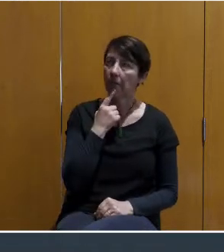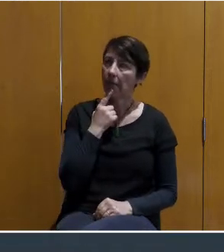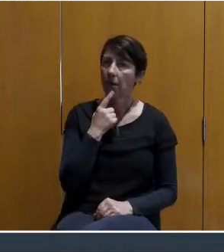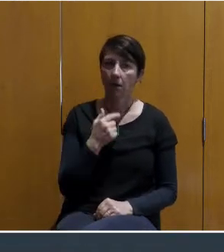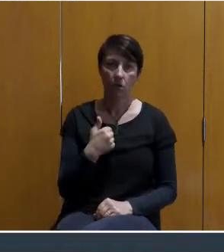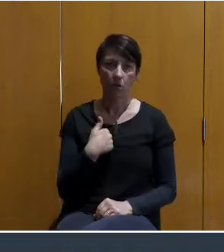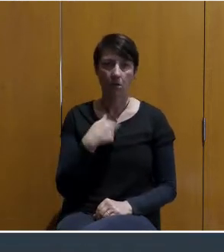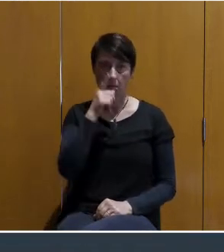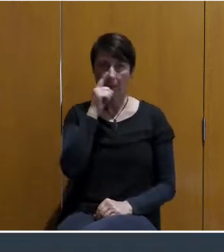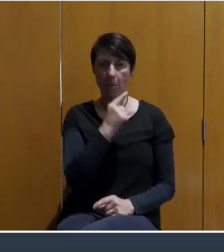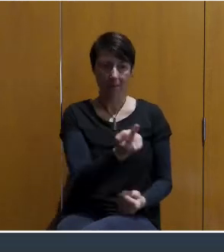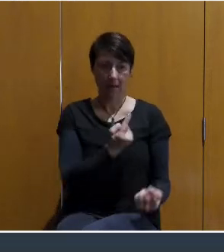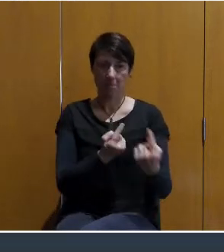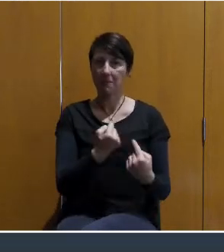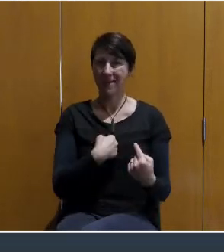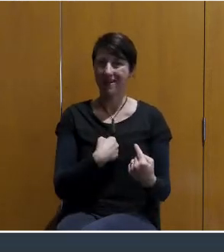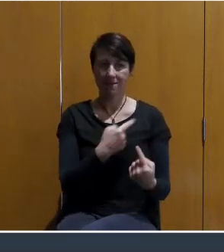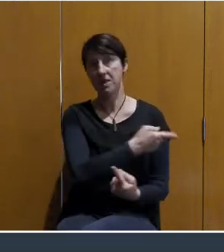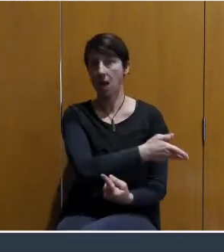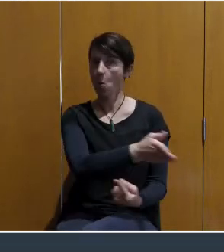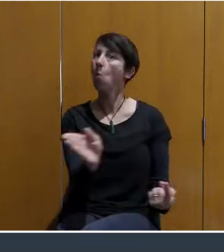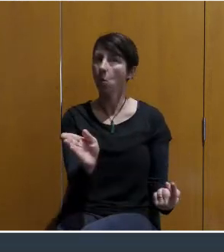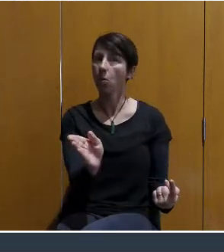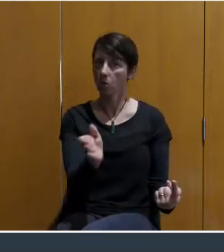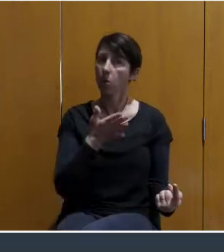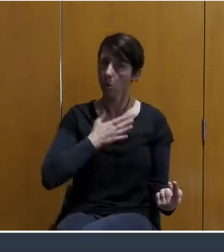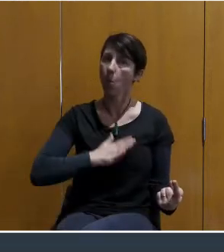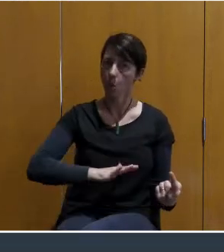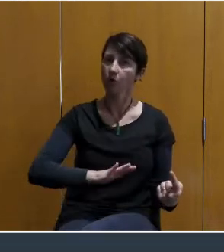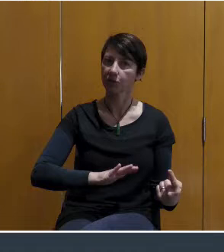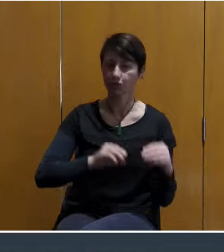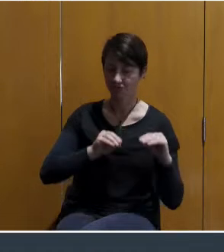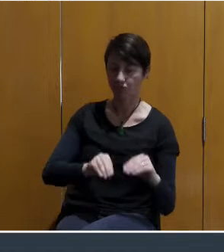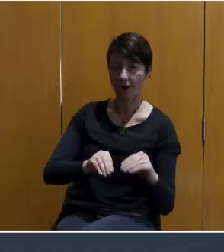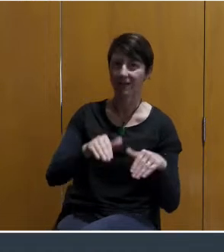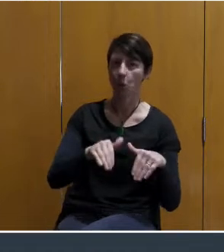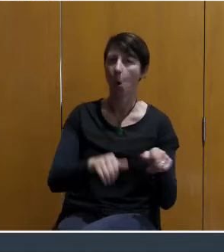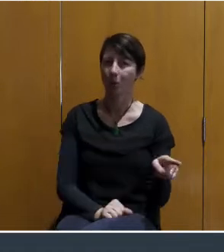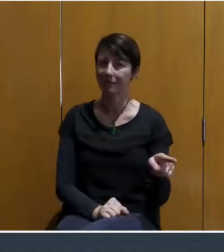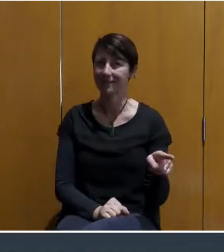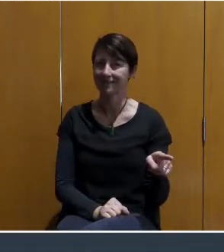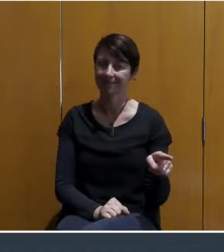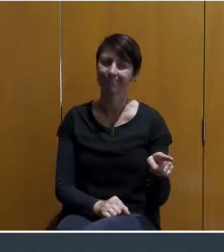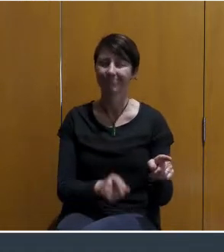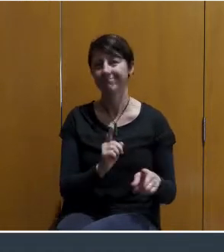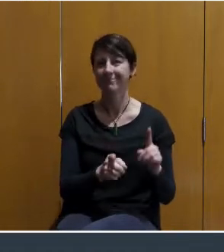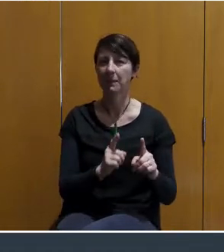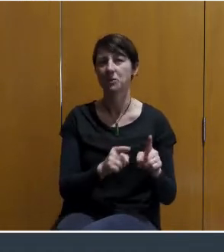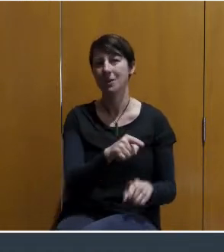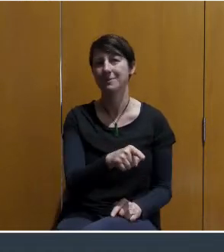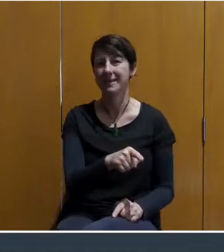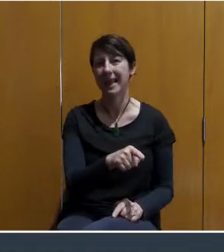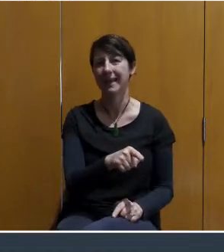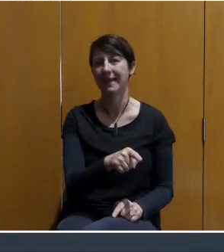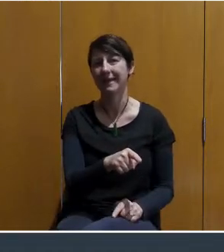they all train their dogs. They have all good intentions. It's just continuing with it. I don't know.